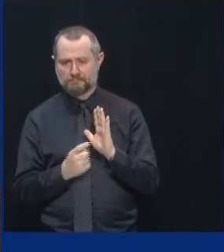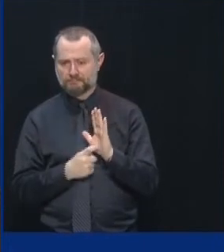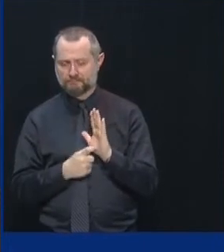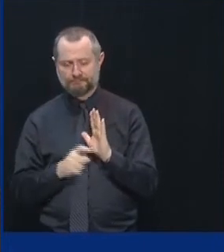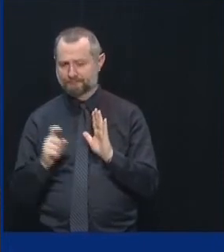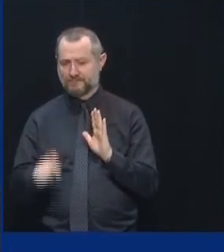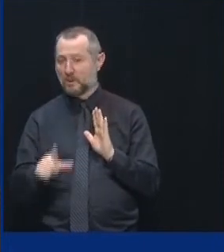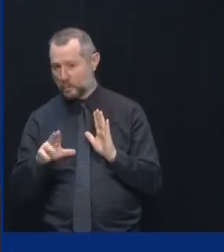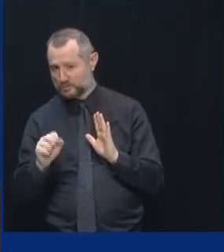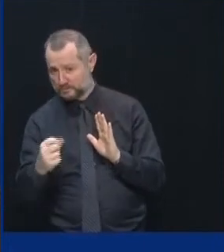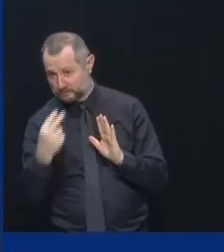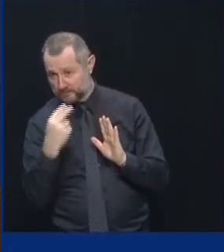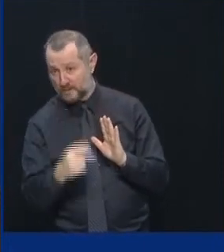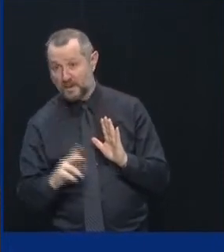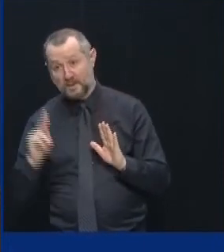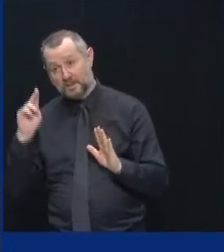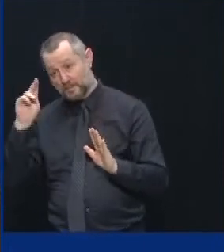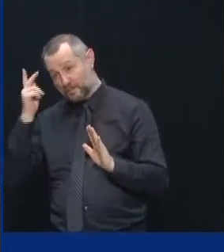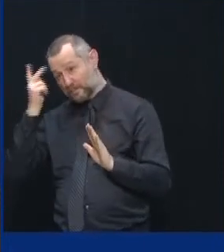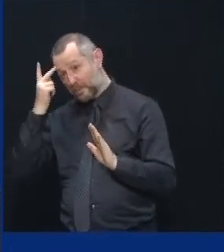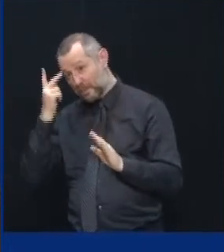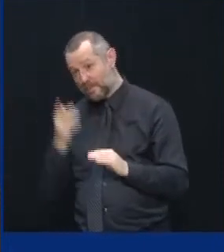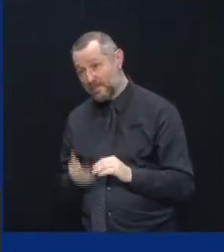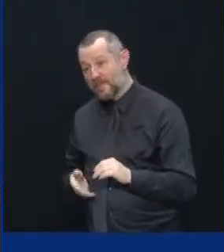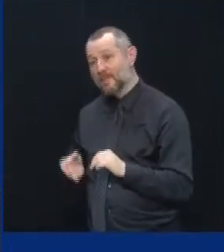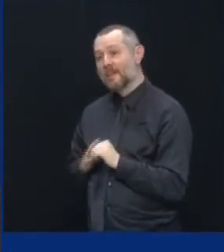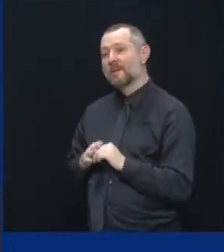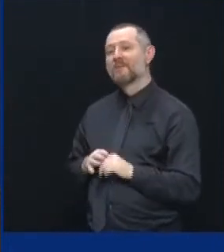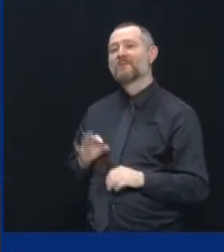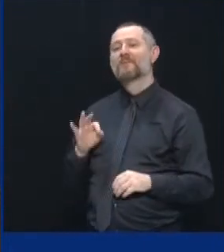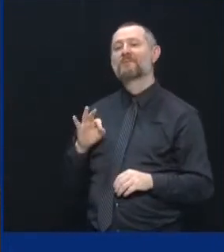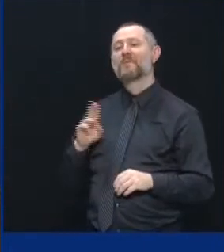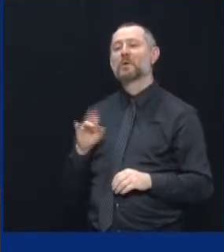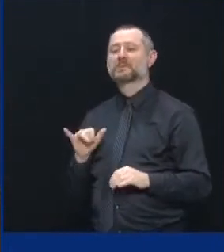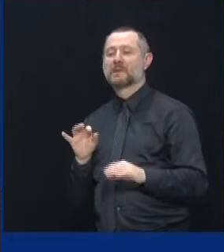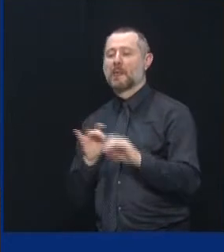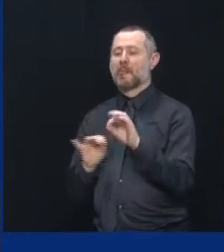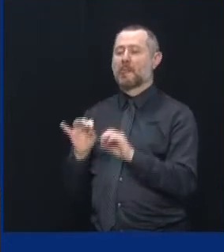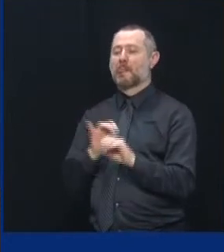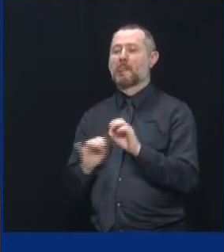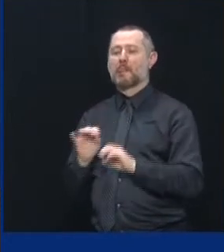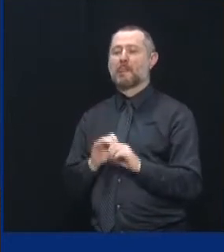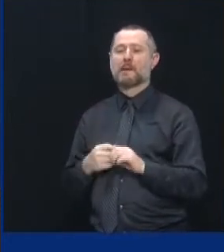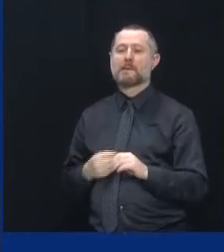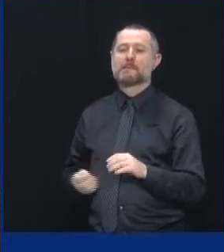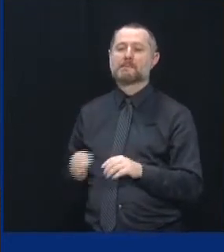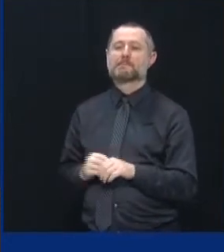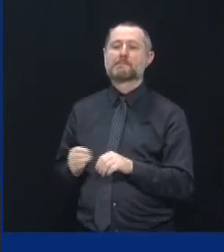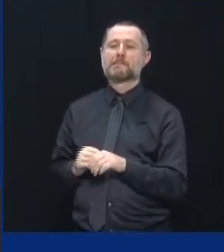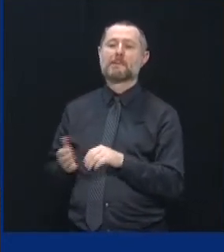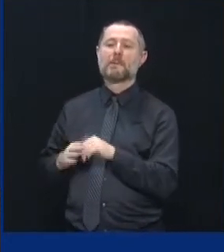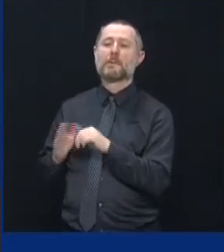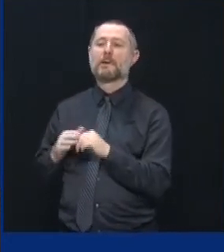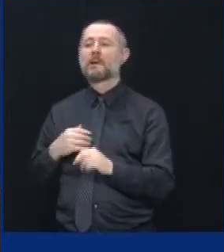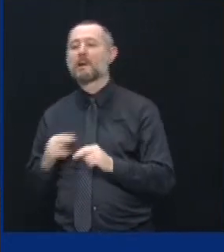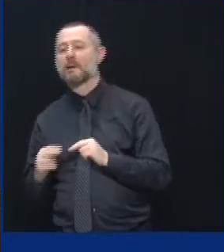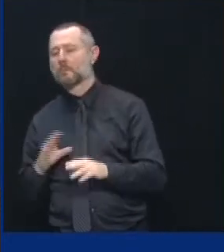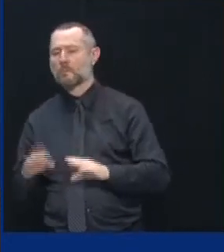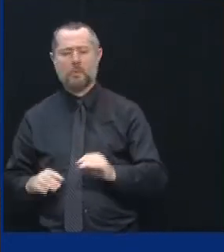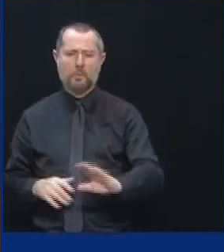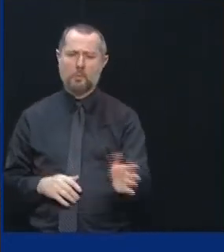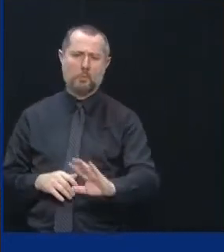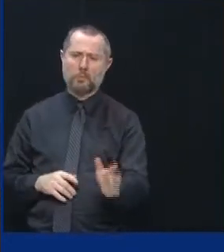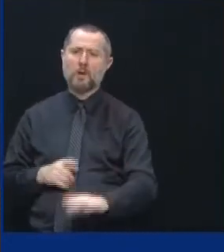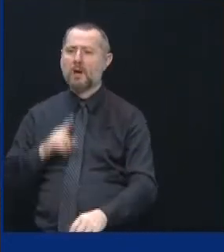a political number. It's not a fuzzy math number. It's not a negotiating number. It's a real